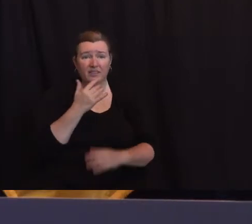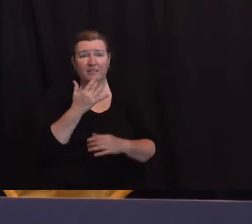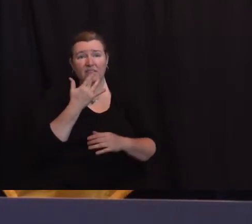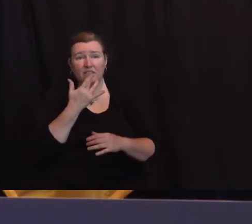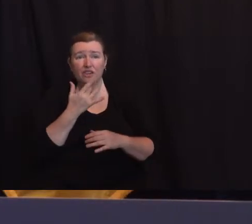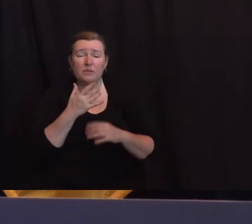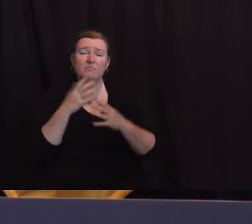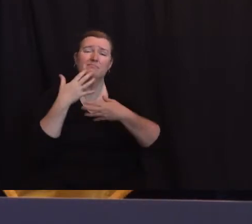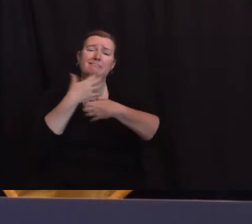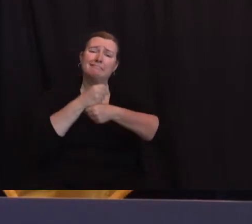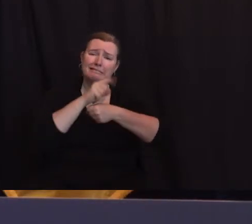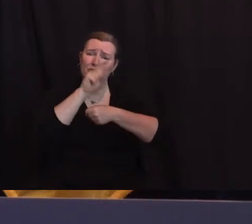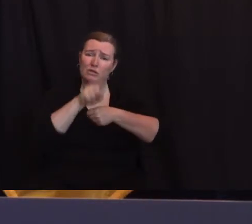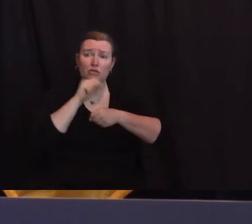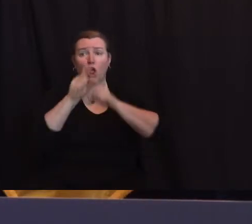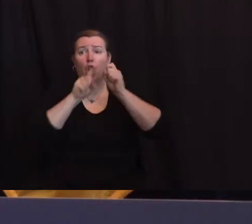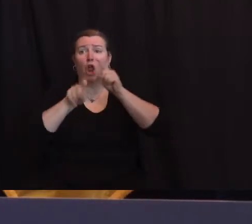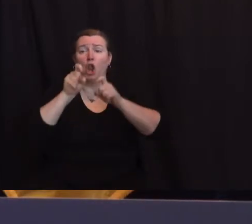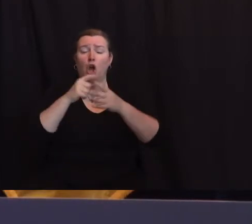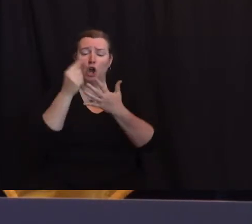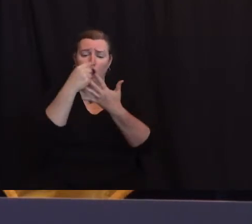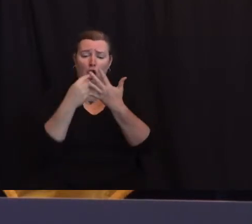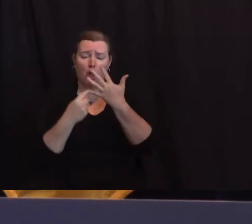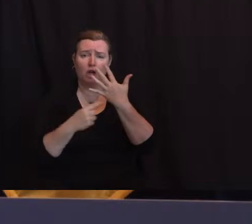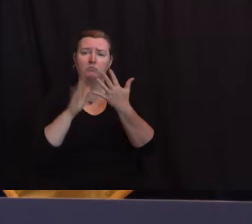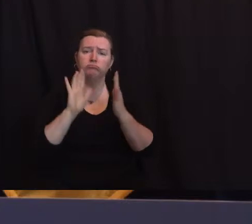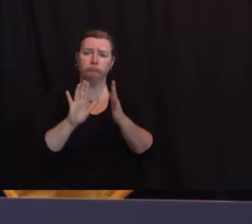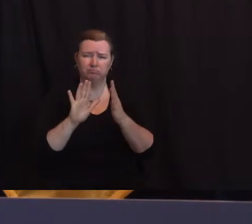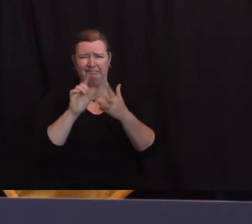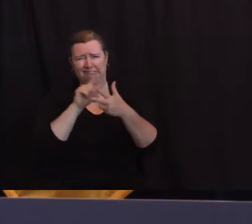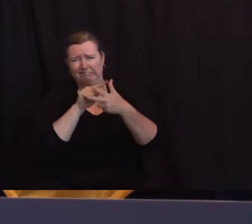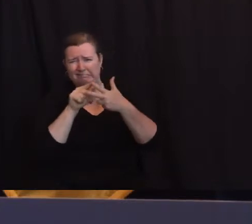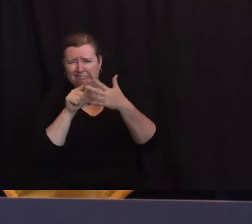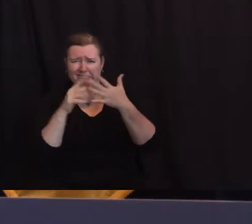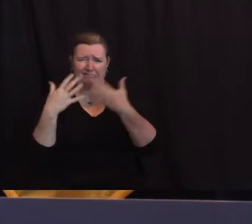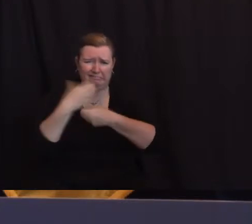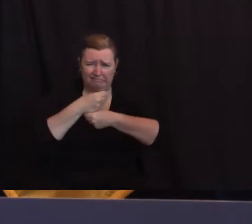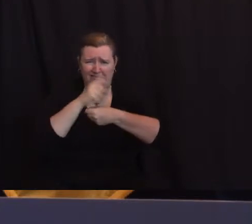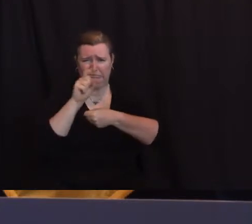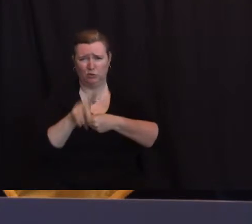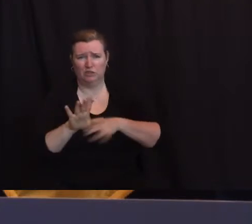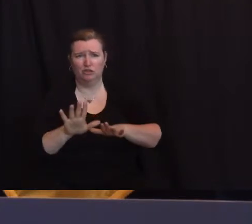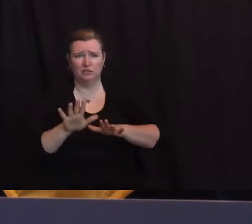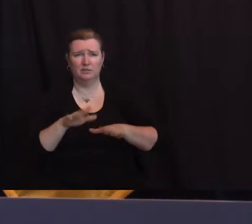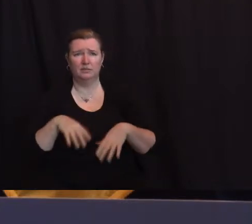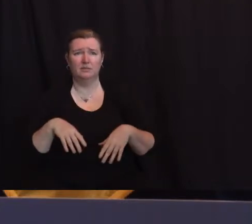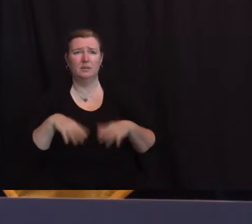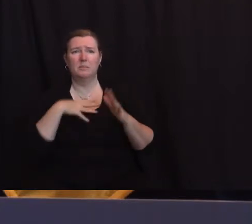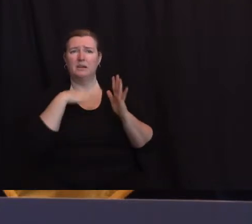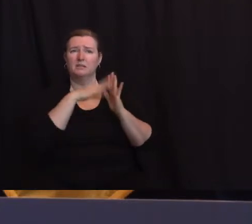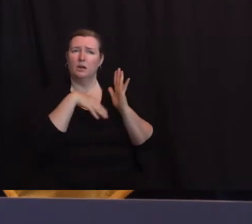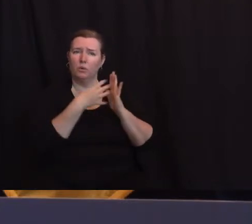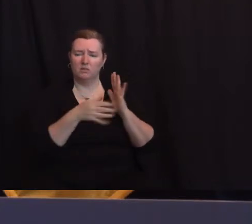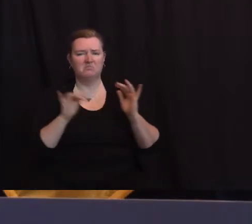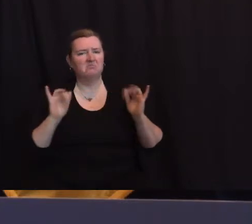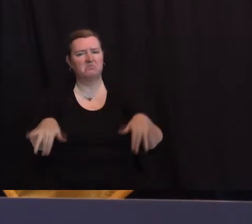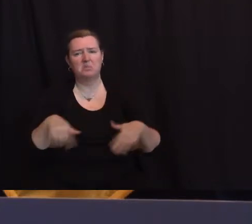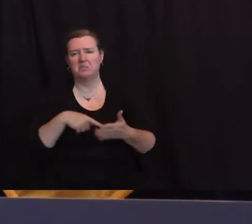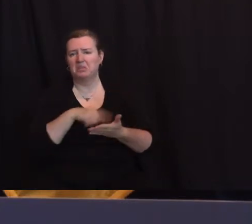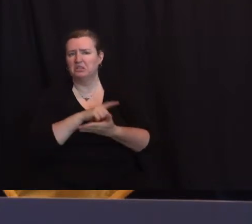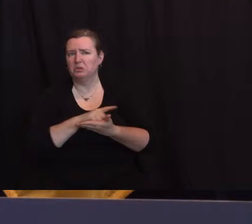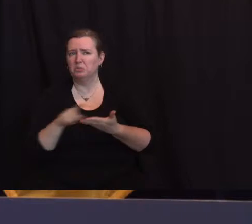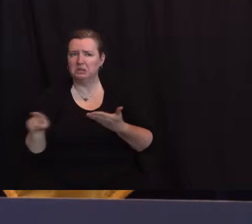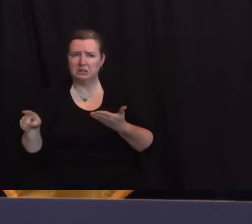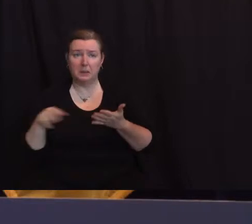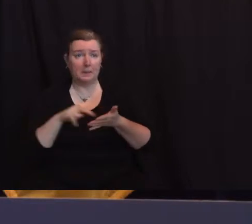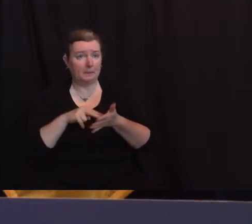with your questions, if you could. We'll be in the schedule that we've been on of late this week, so we'll be out